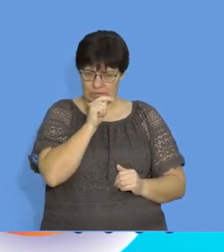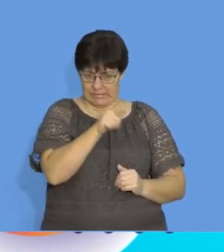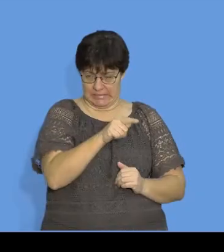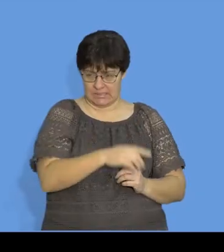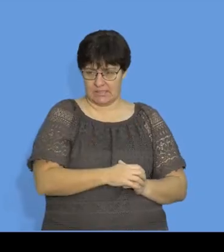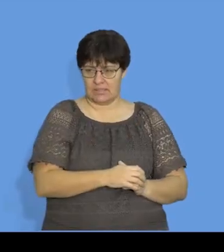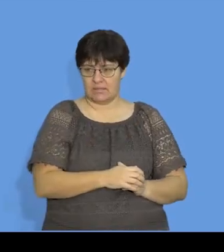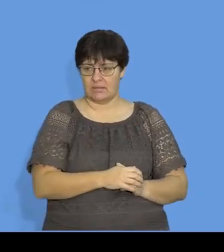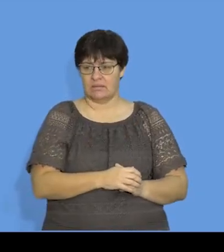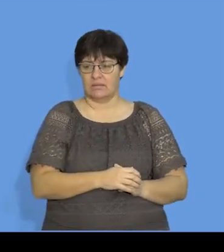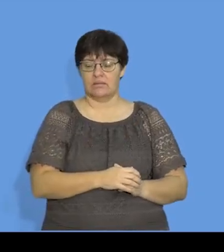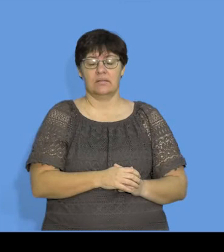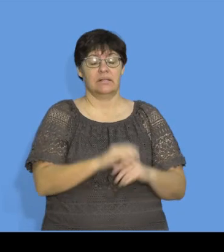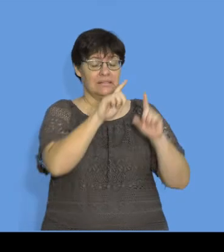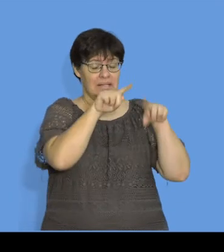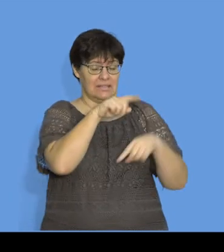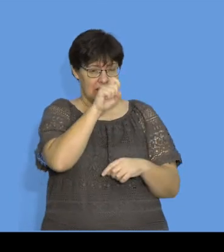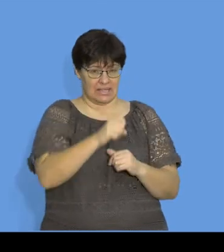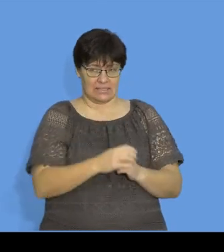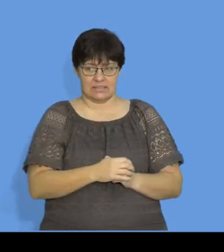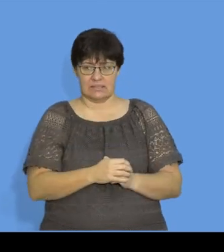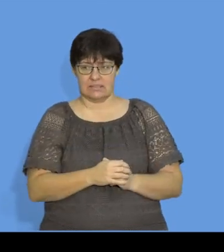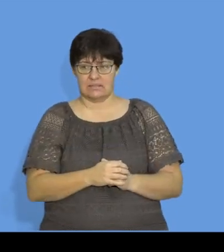this equation, delta x